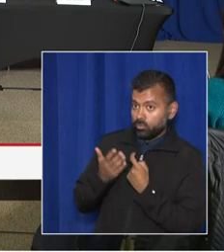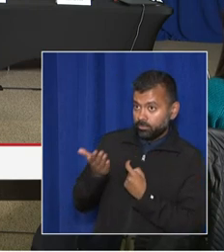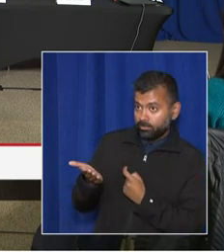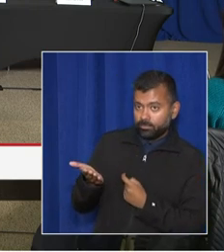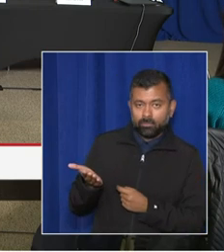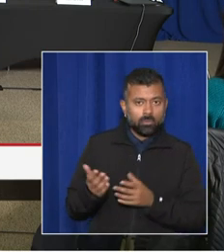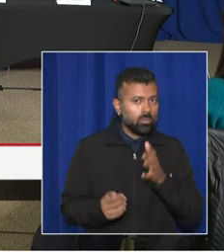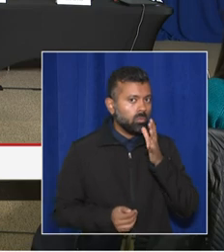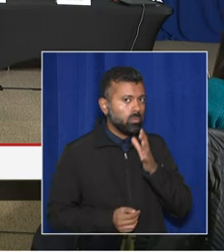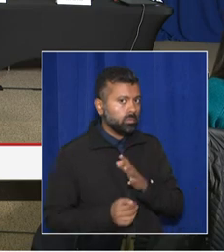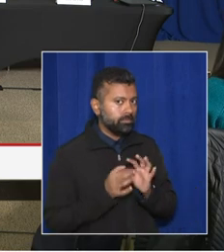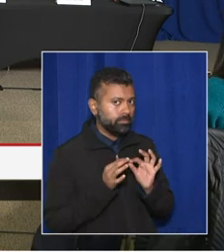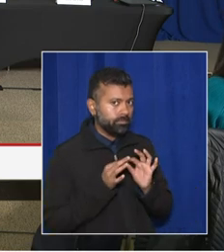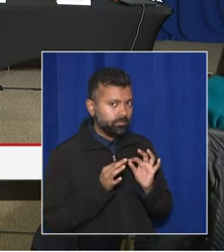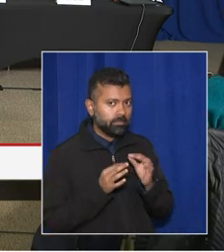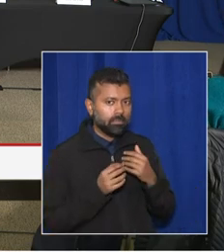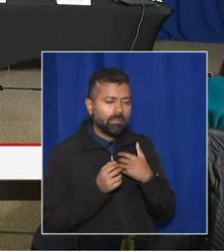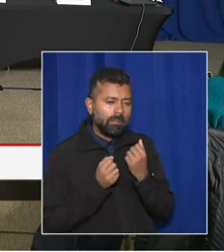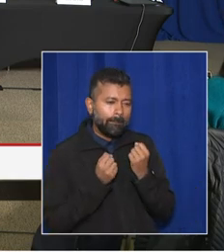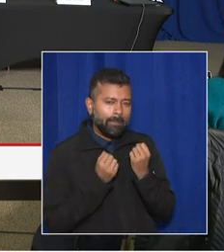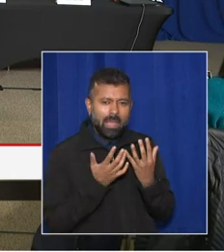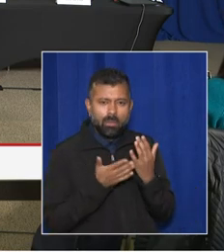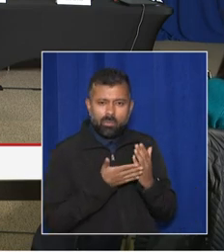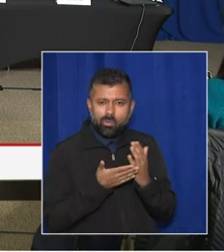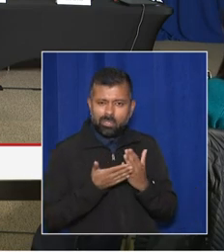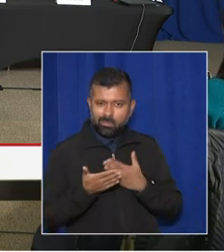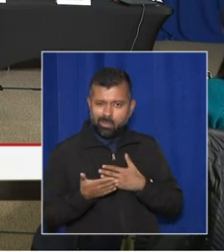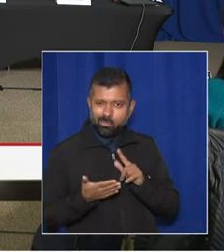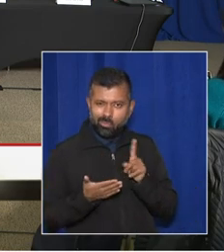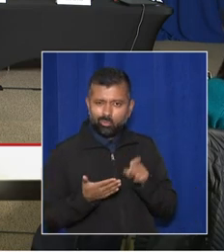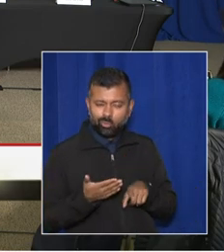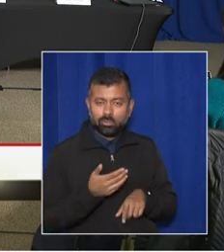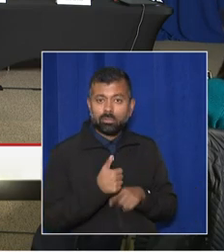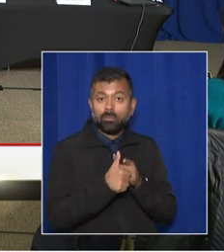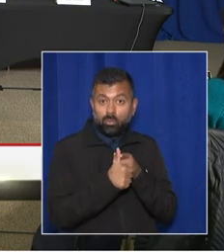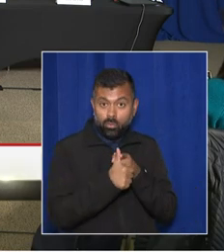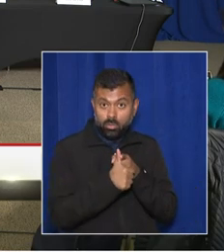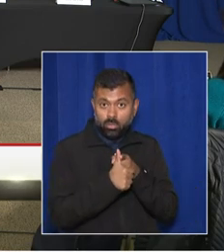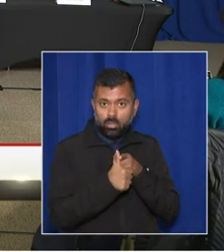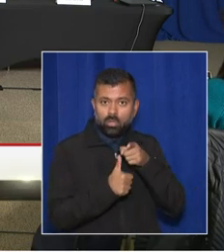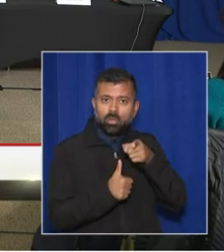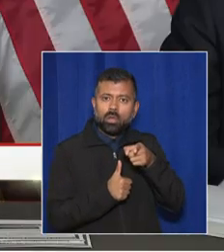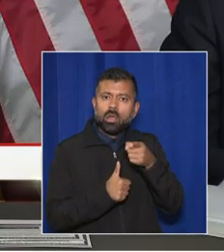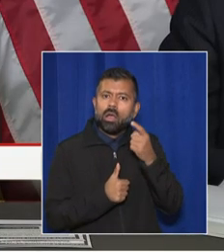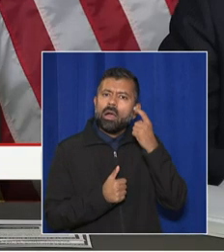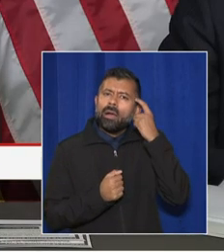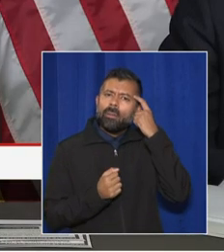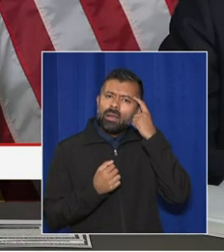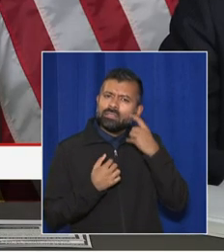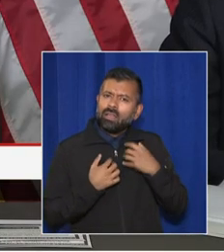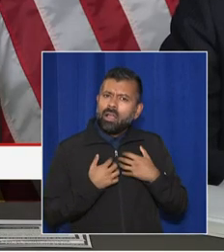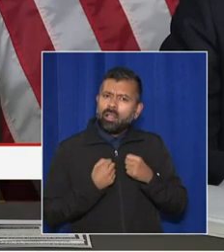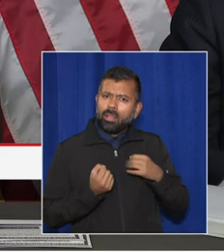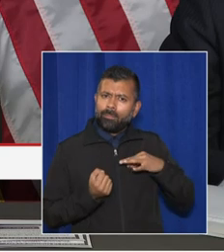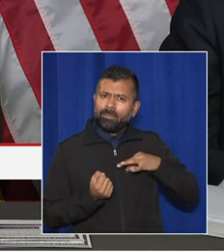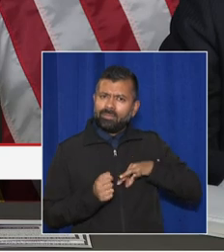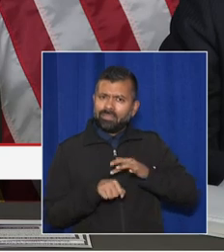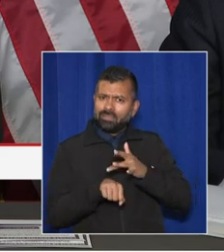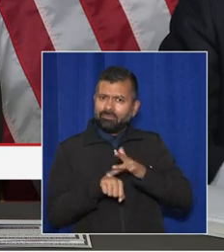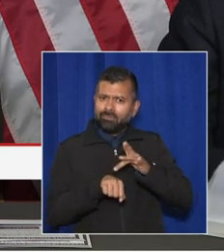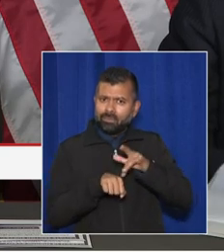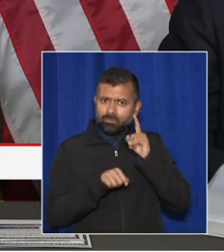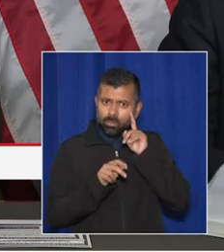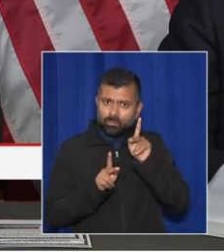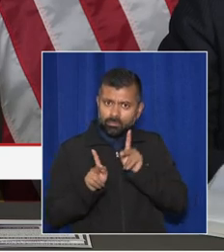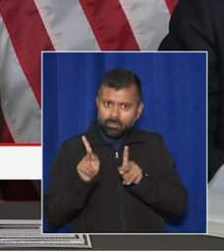question. First, what mental health benefits are available to support those experiencing unemployment during this